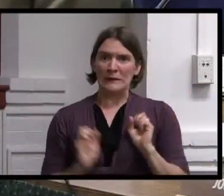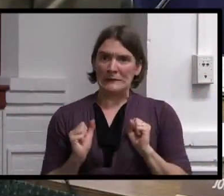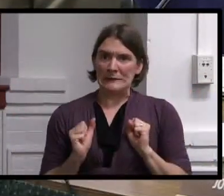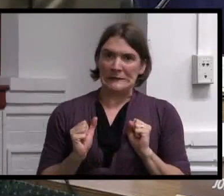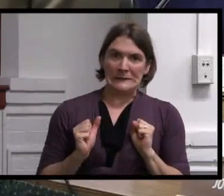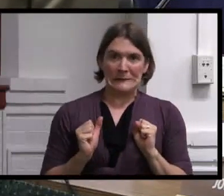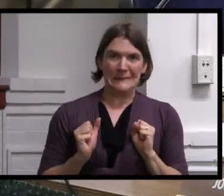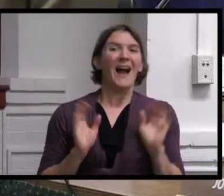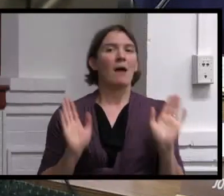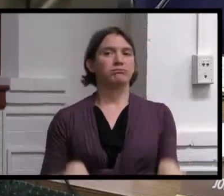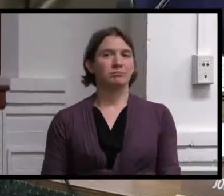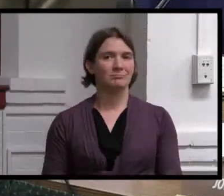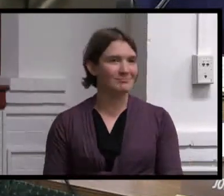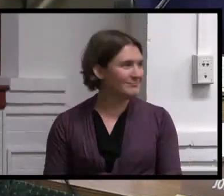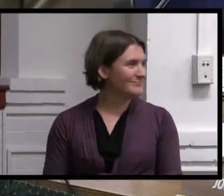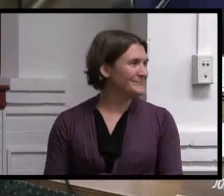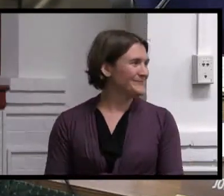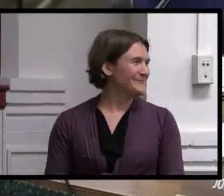weren't you?